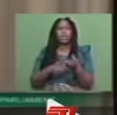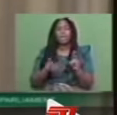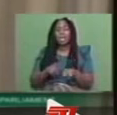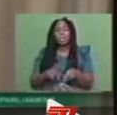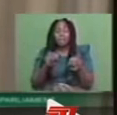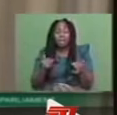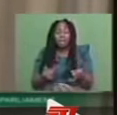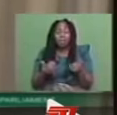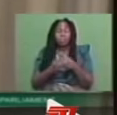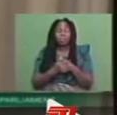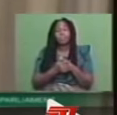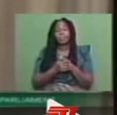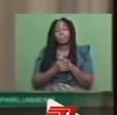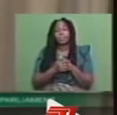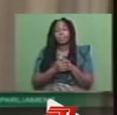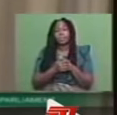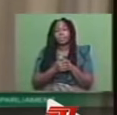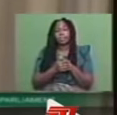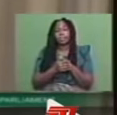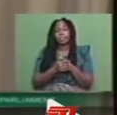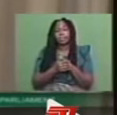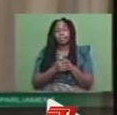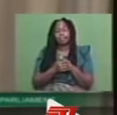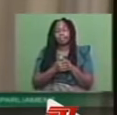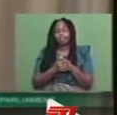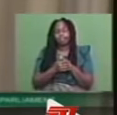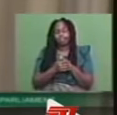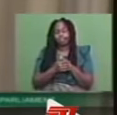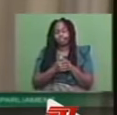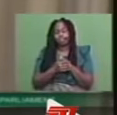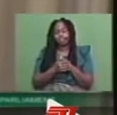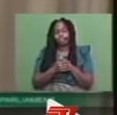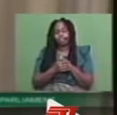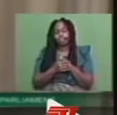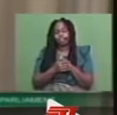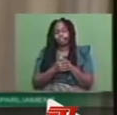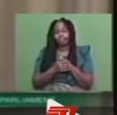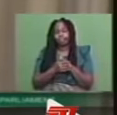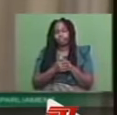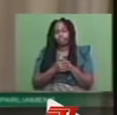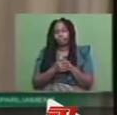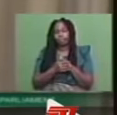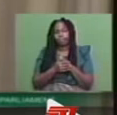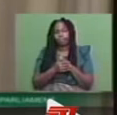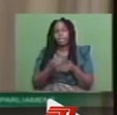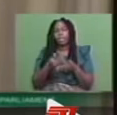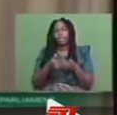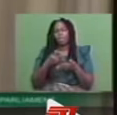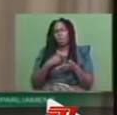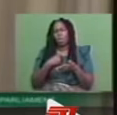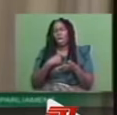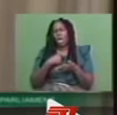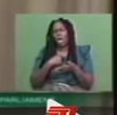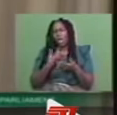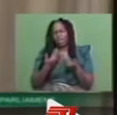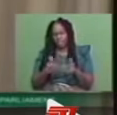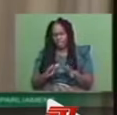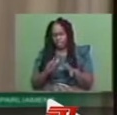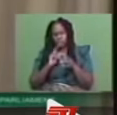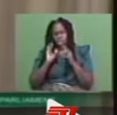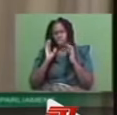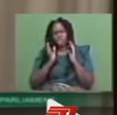the Attorney General will tell us about it. Finally, before I go into my closing remarks, I had said, and I